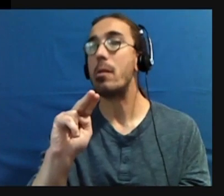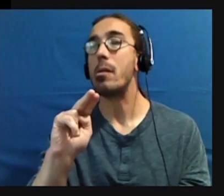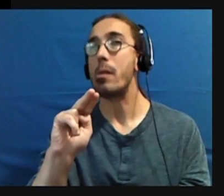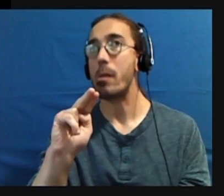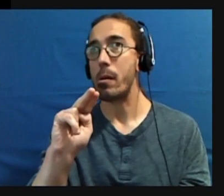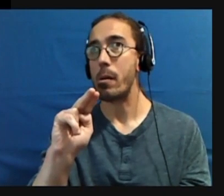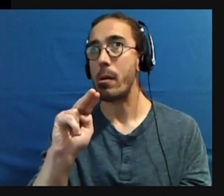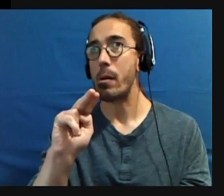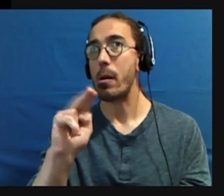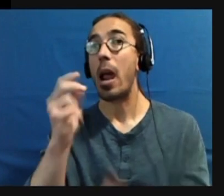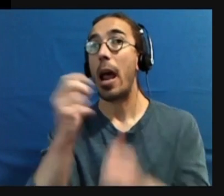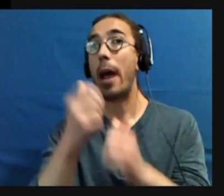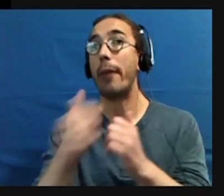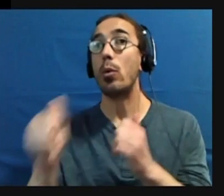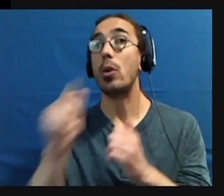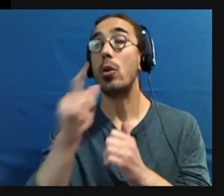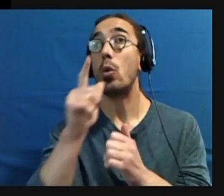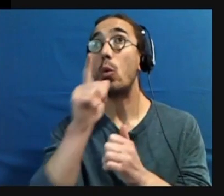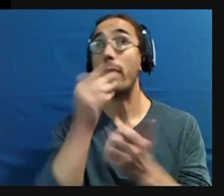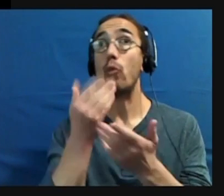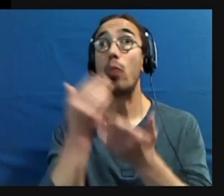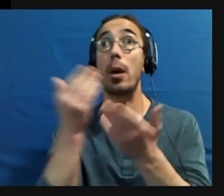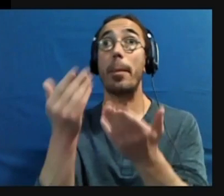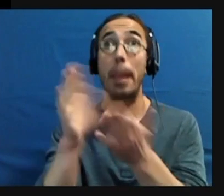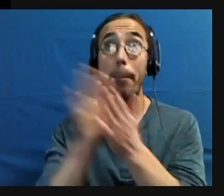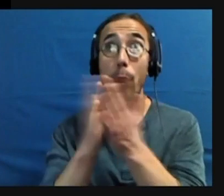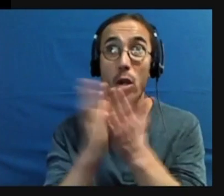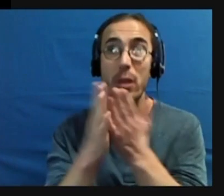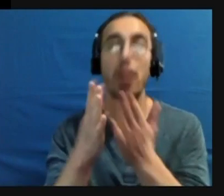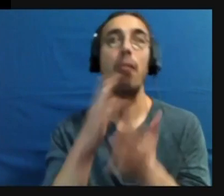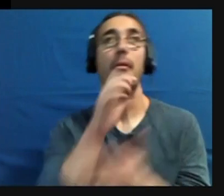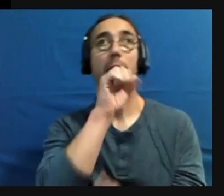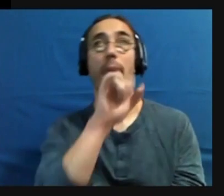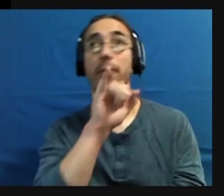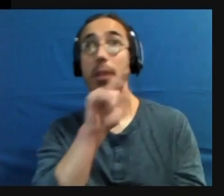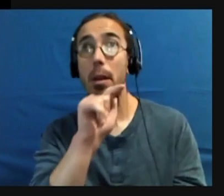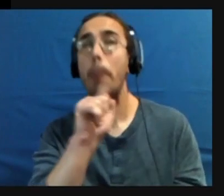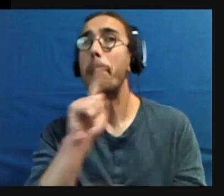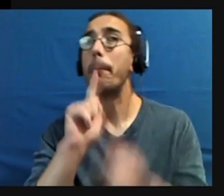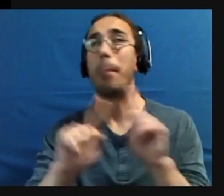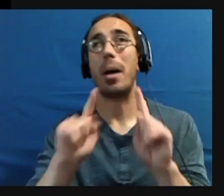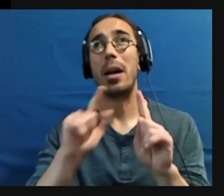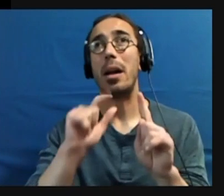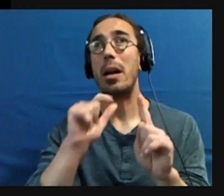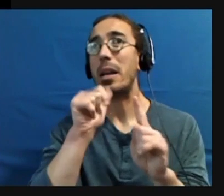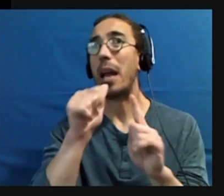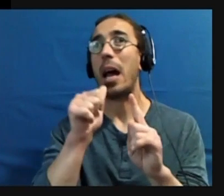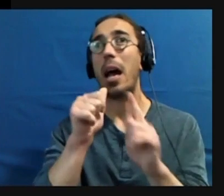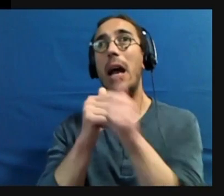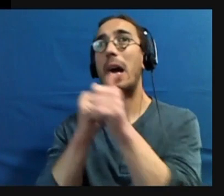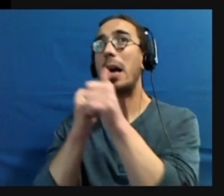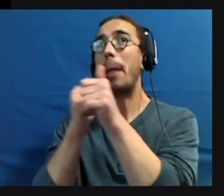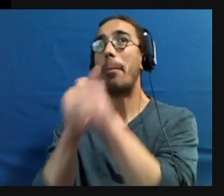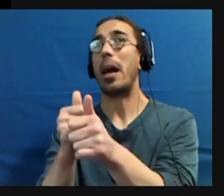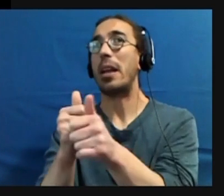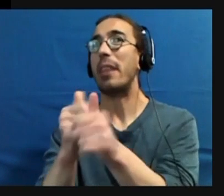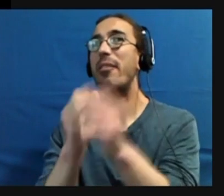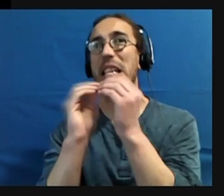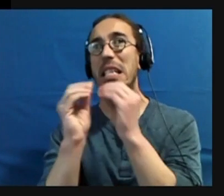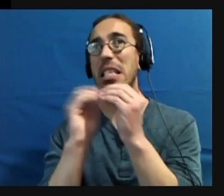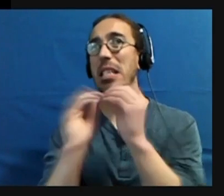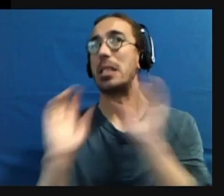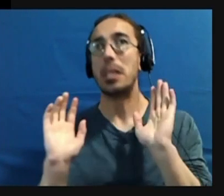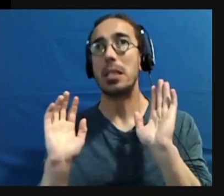Everyone that I have recommended to has said that they love it. And it is not compliance-based. This is not a compliance-based book